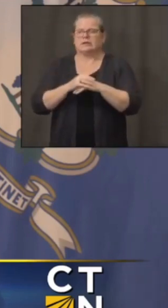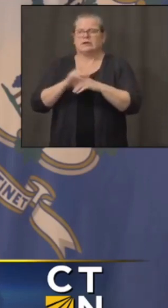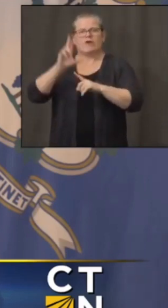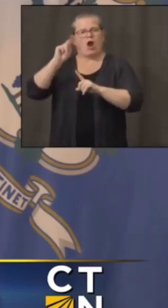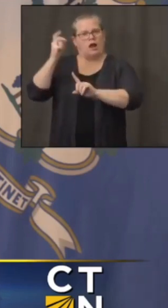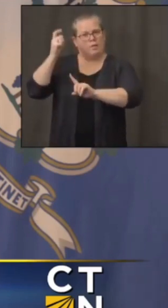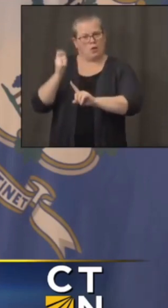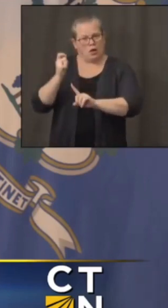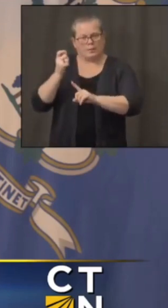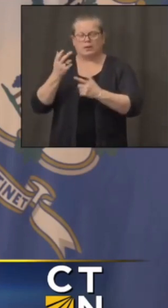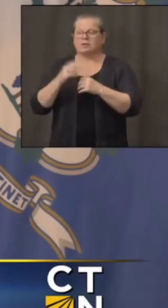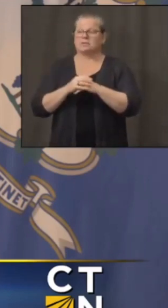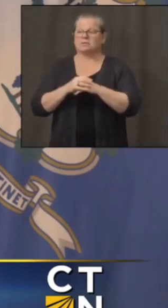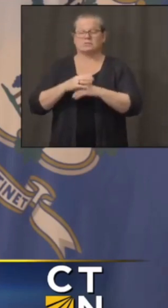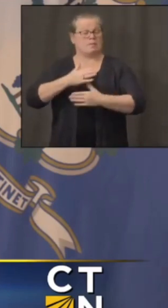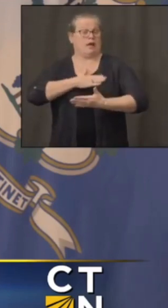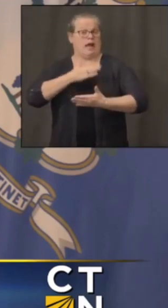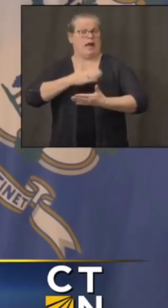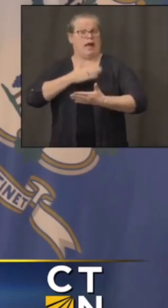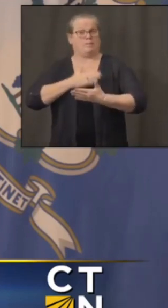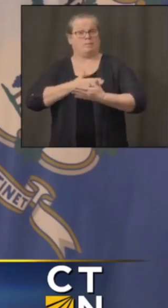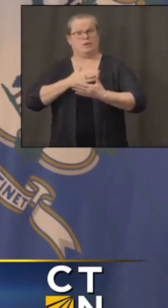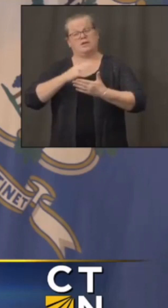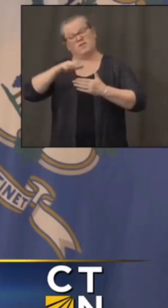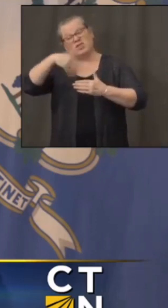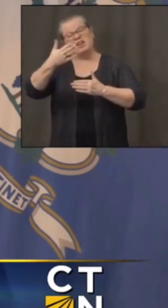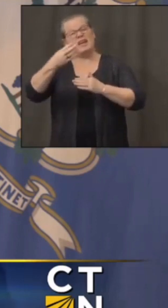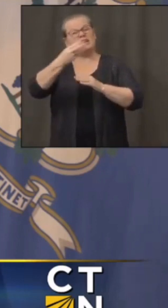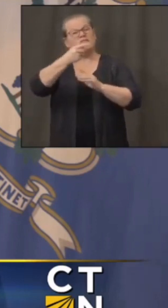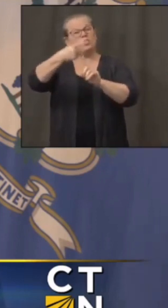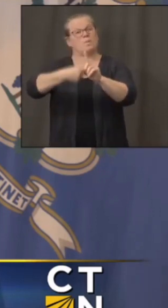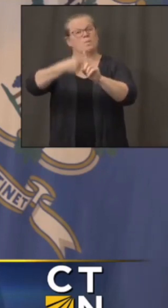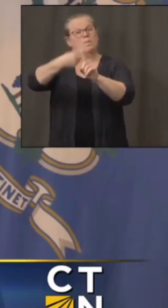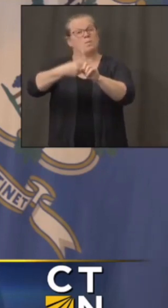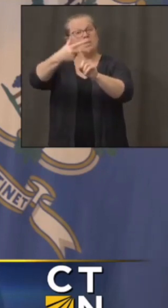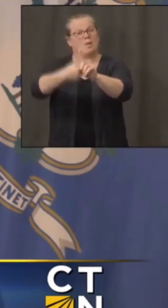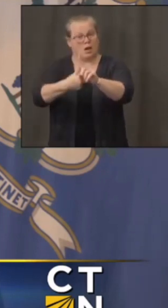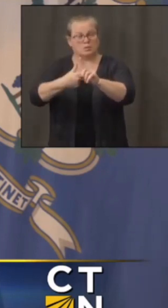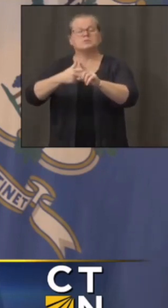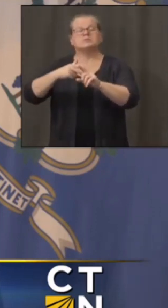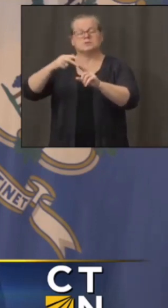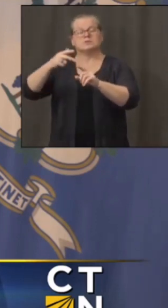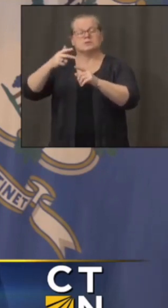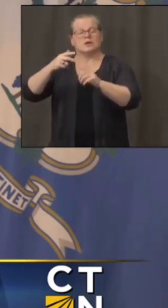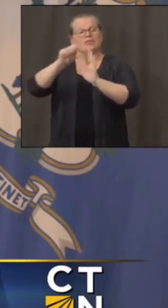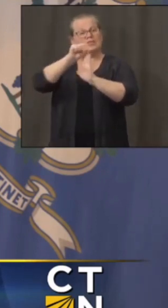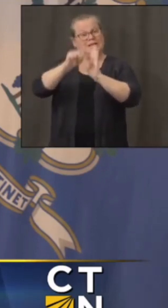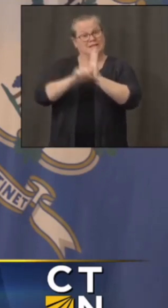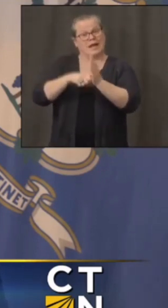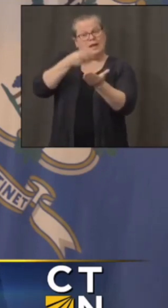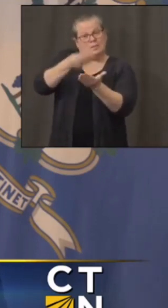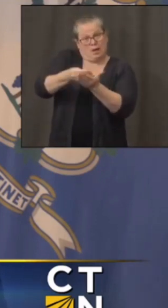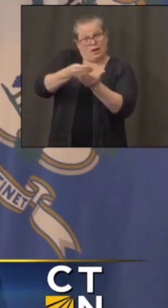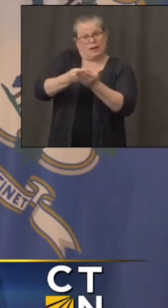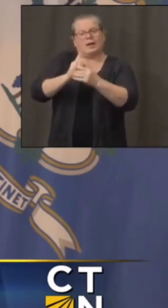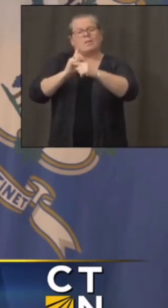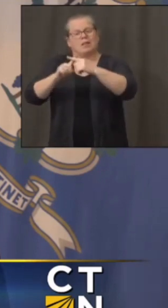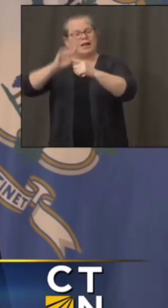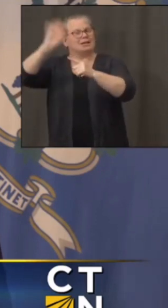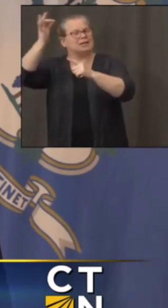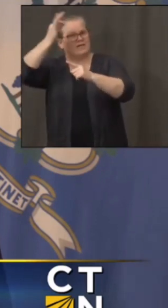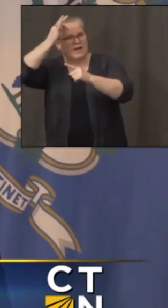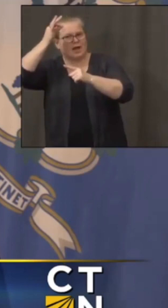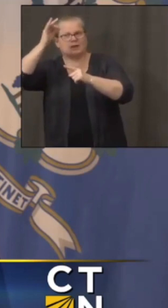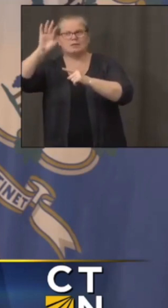of months, the feds are going to provide an extra $300 on top of the state unemployment contribution. Like I said, that's going to take a